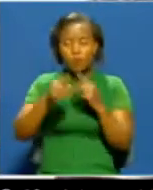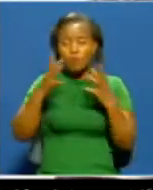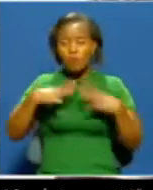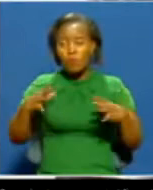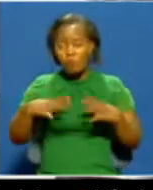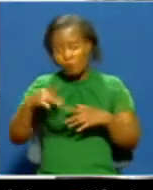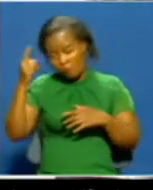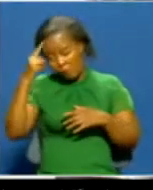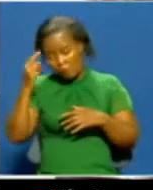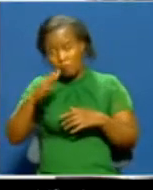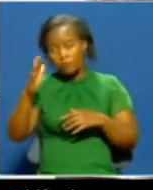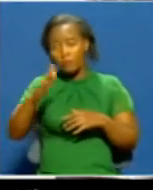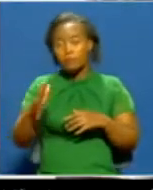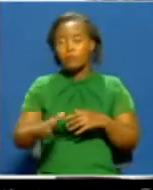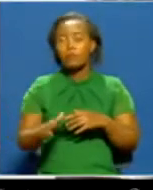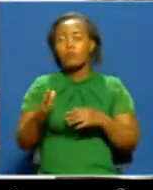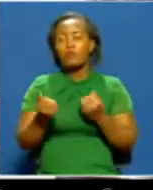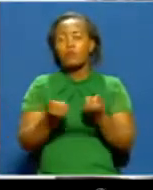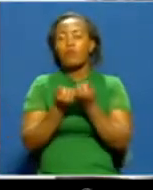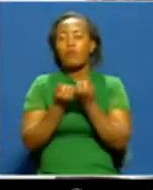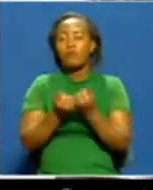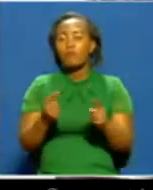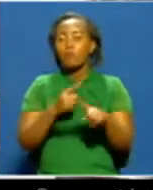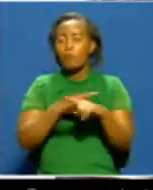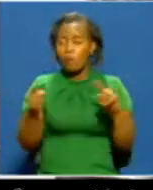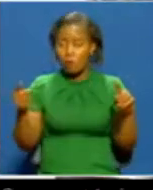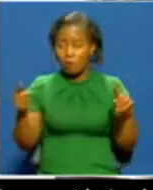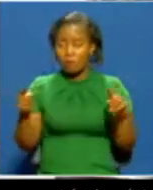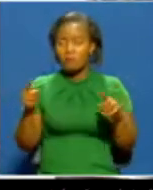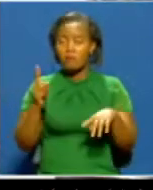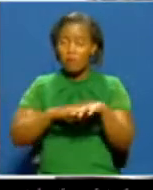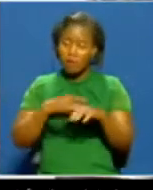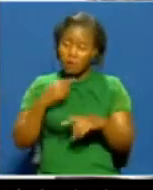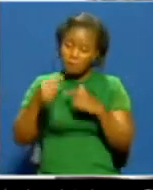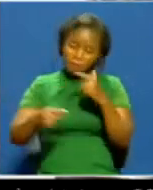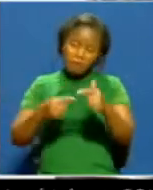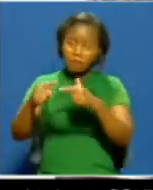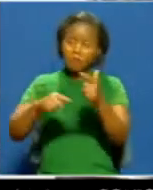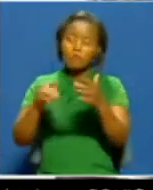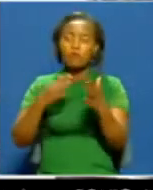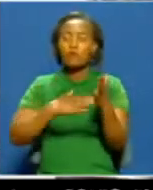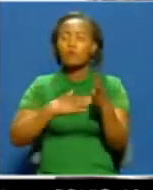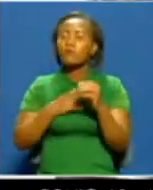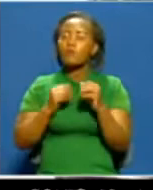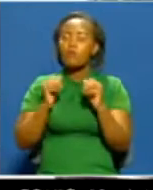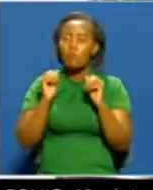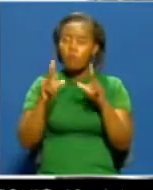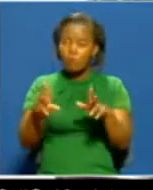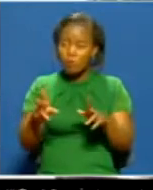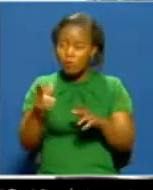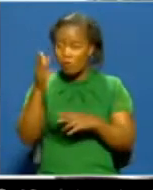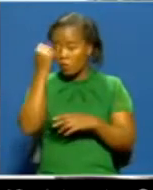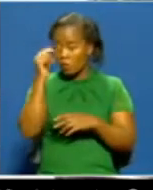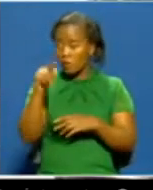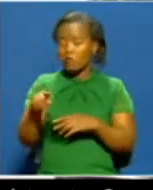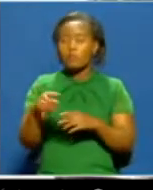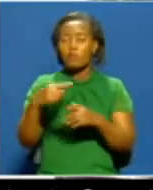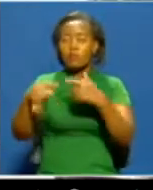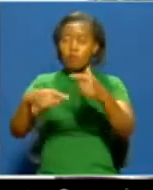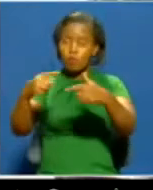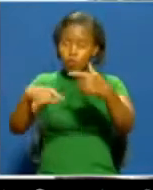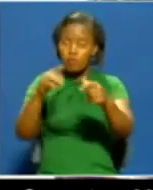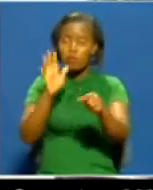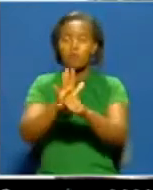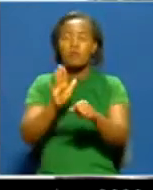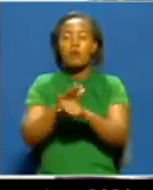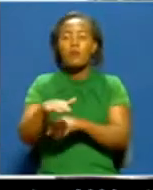happen. But I think that time might prove me right. Yes. Because that is what is happening in a lot of parts of the world. And I